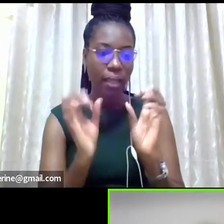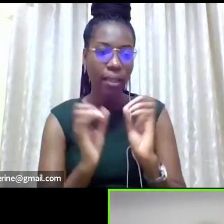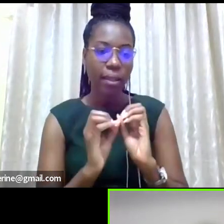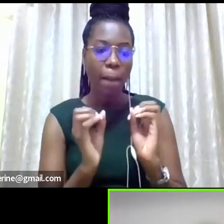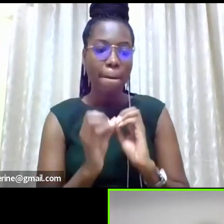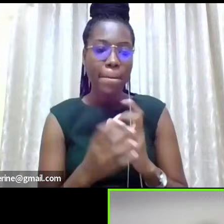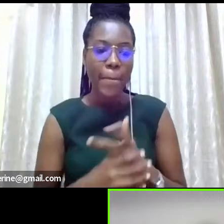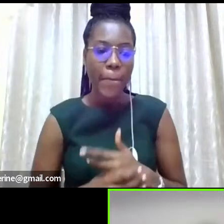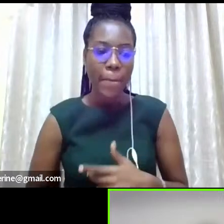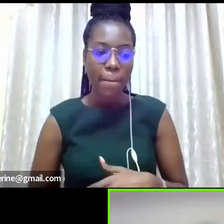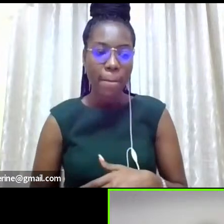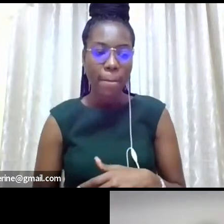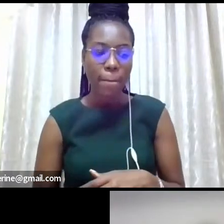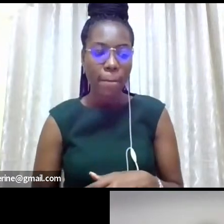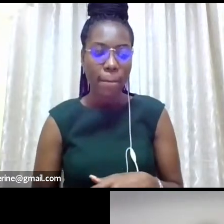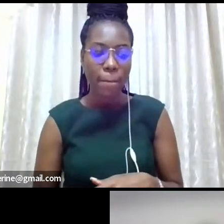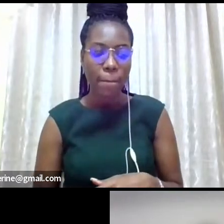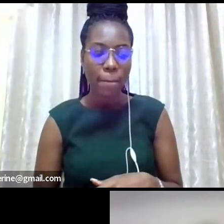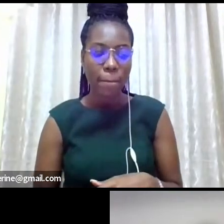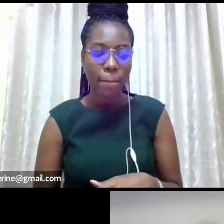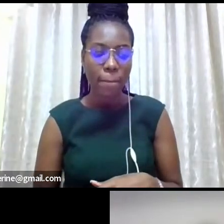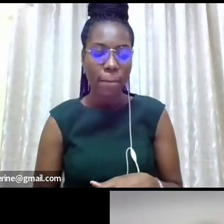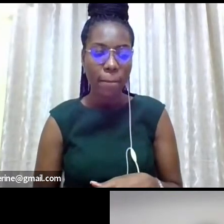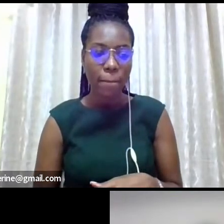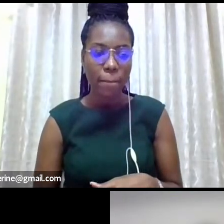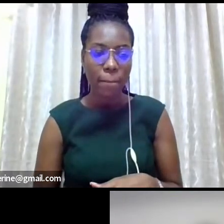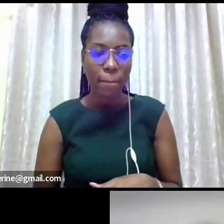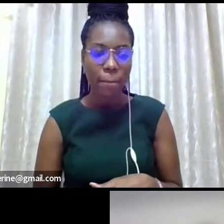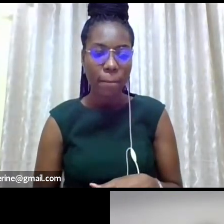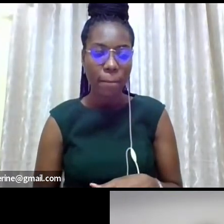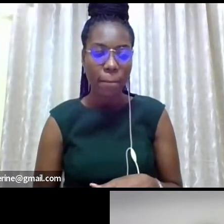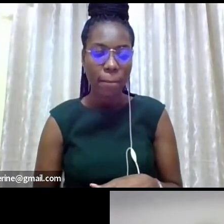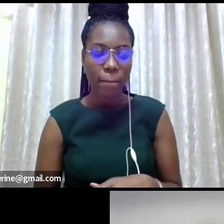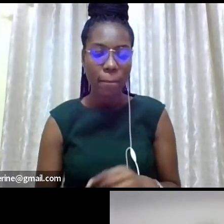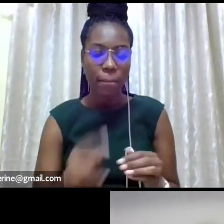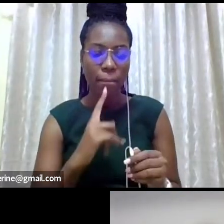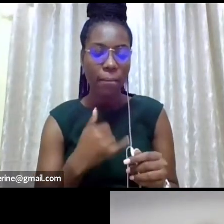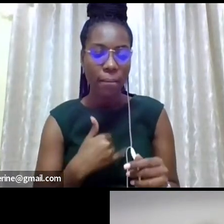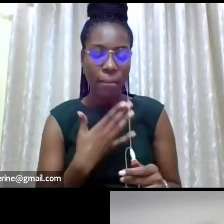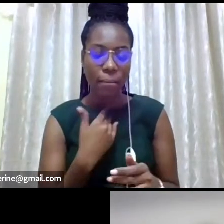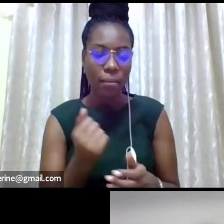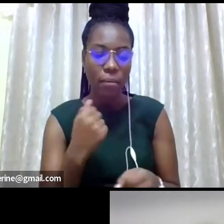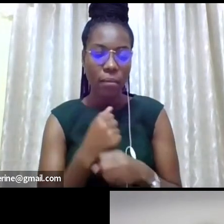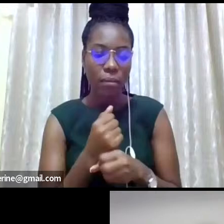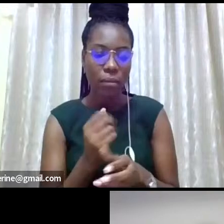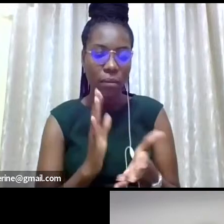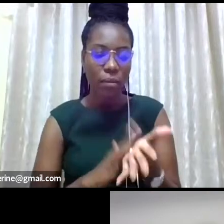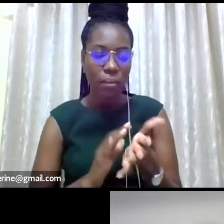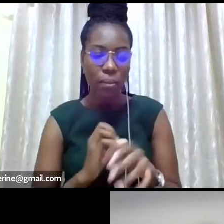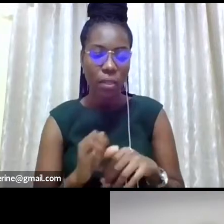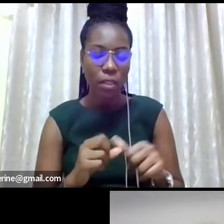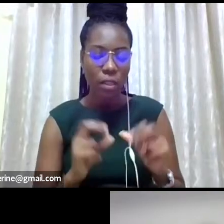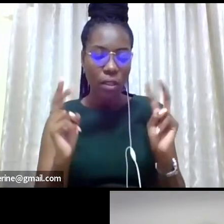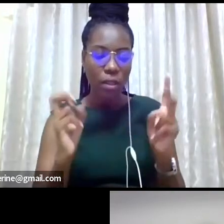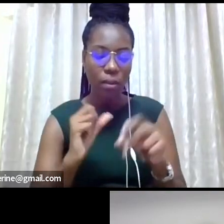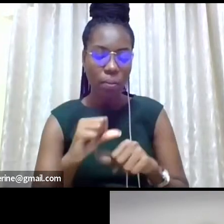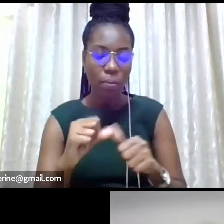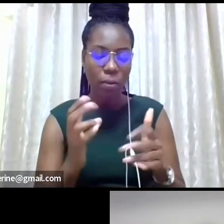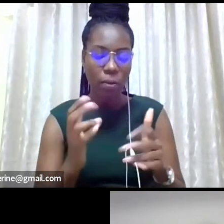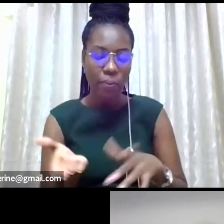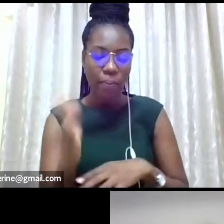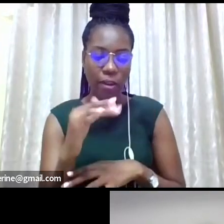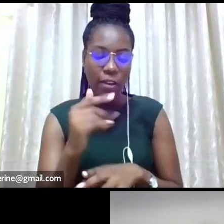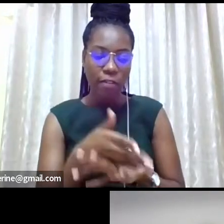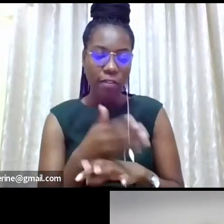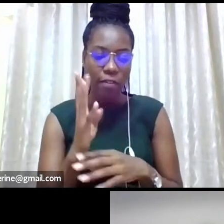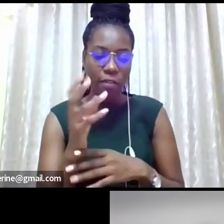low. Okay. So I just wanted to make a comment on the issue of when somebody comes back after 4 months. That